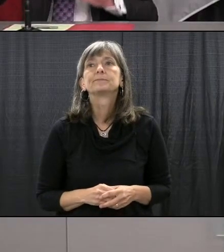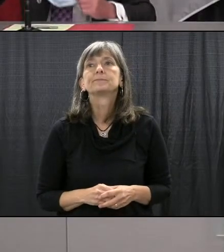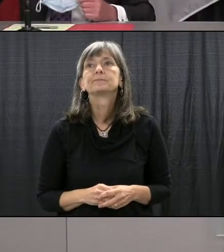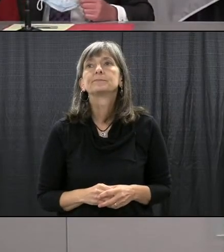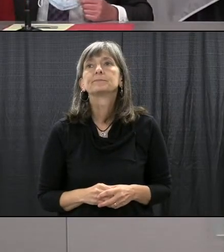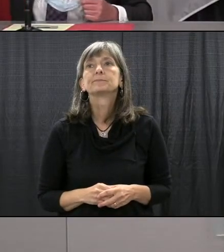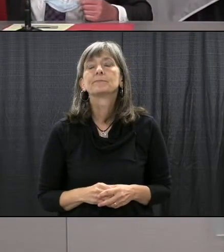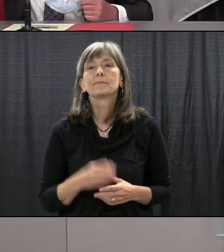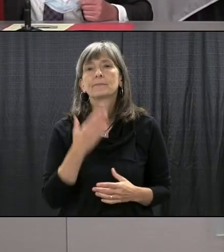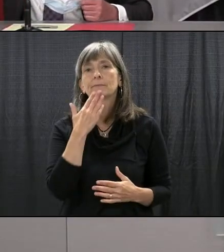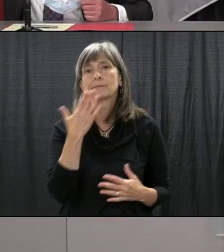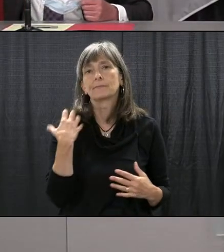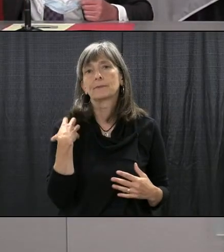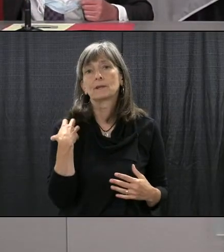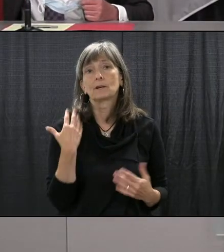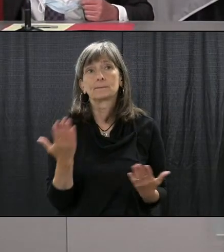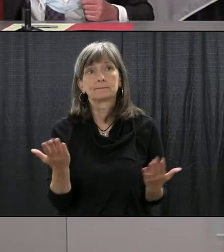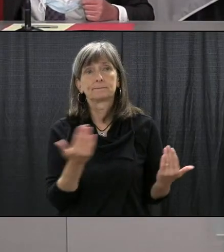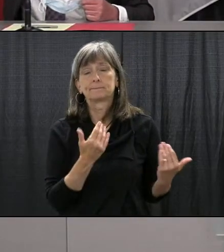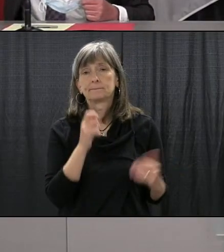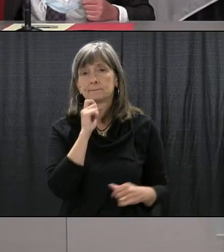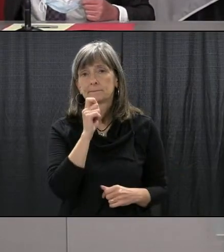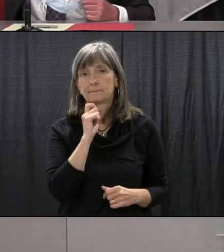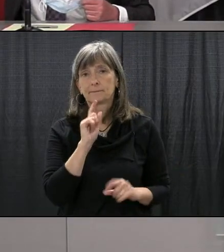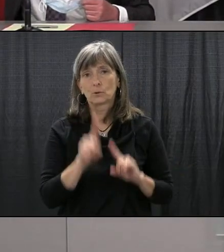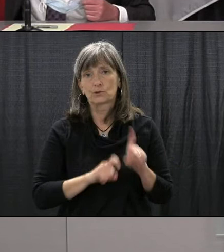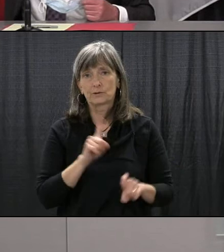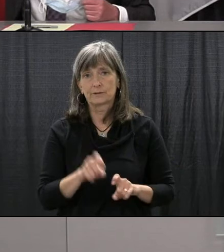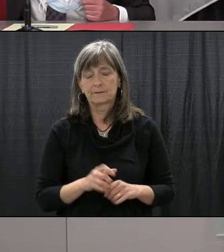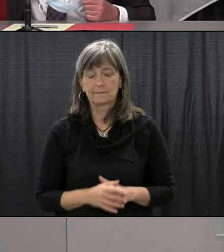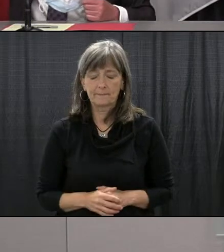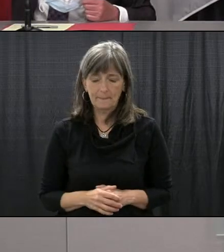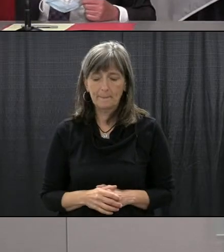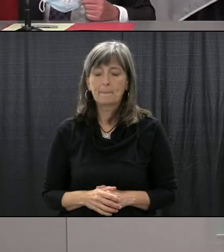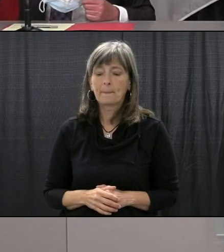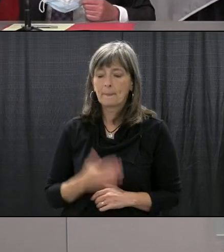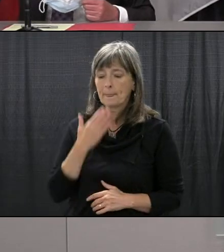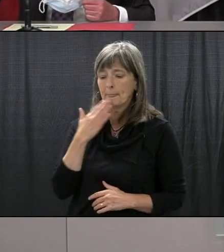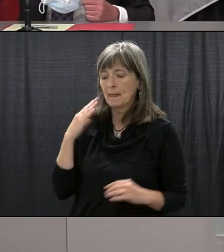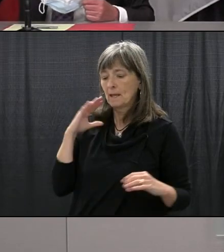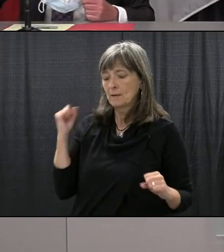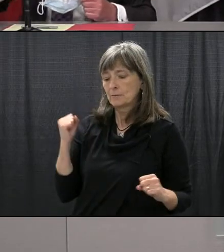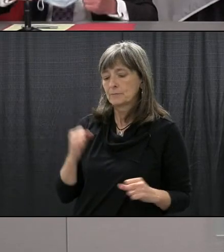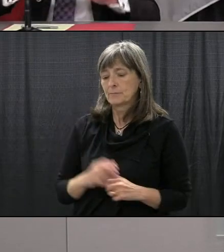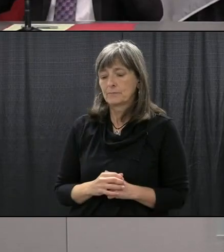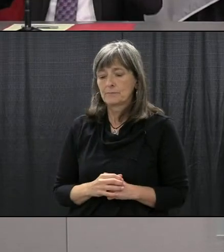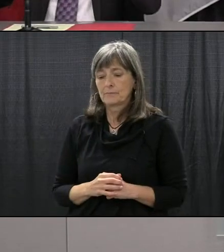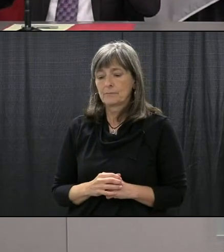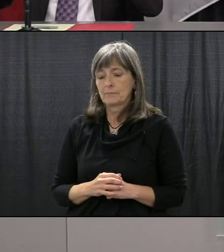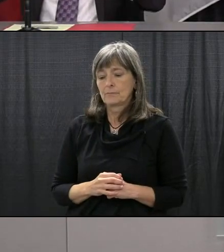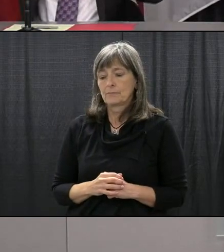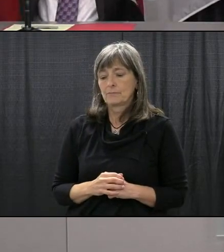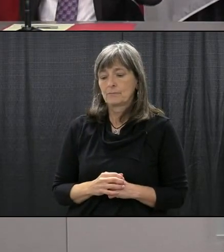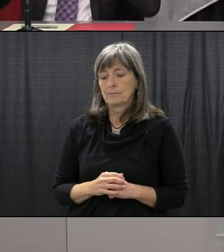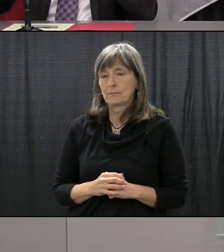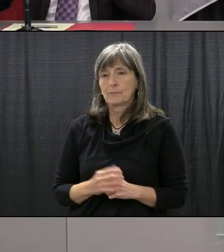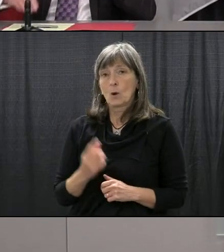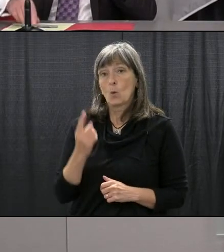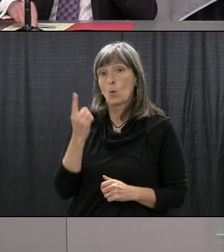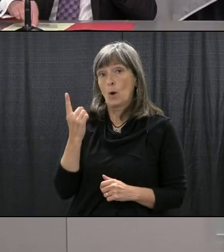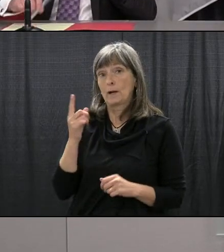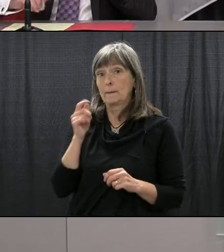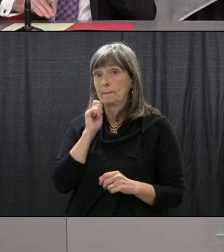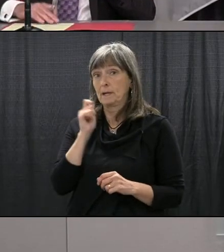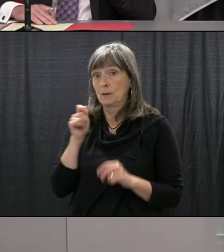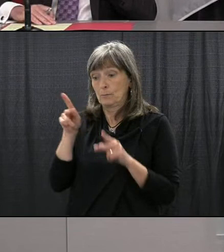Thank you, Minister. I'll now invite questions from the media. Thank you, Premier. For the benefit of our speakers, we have 1 media member in